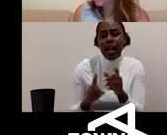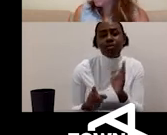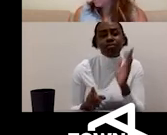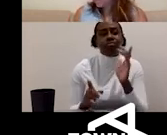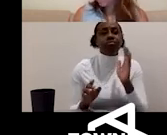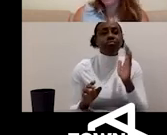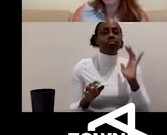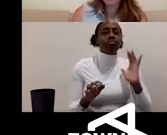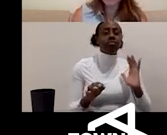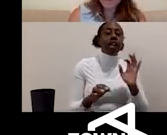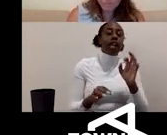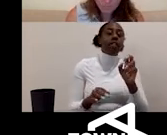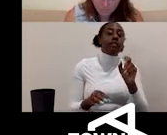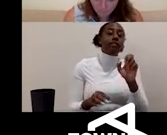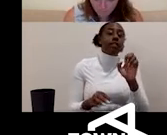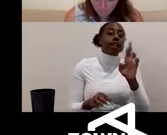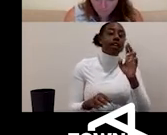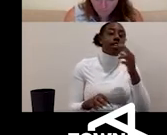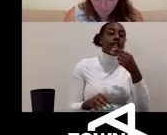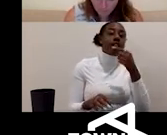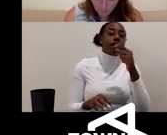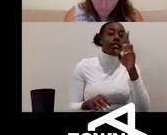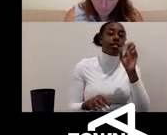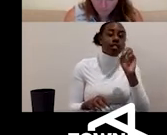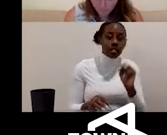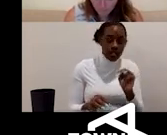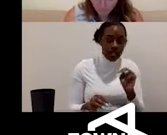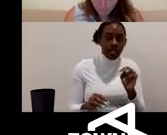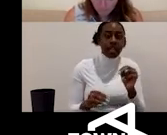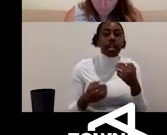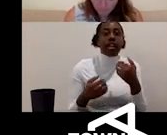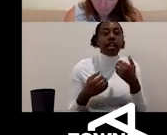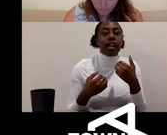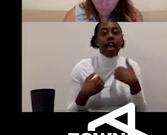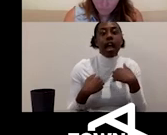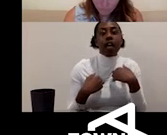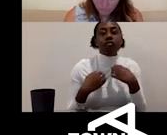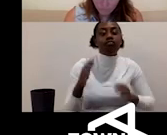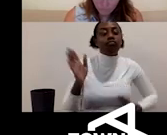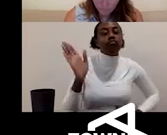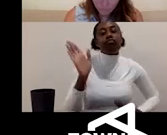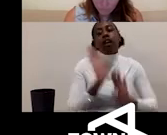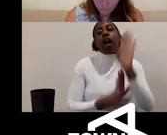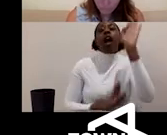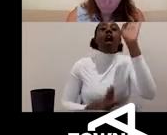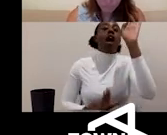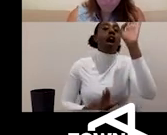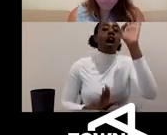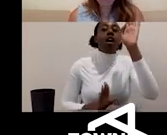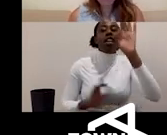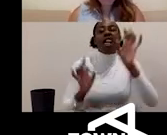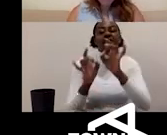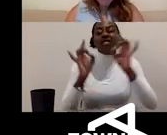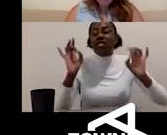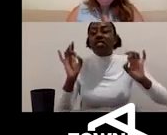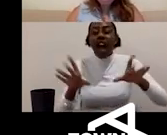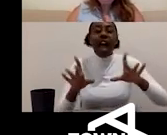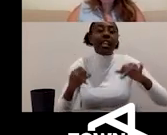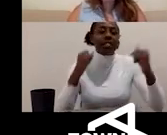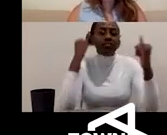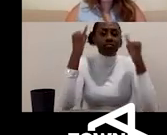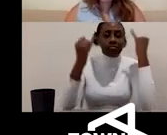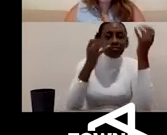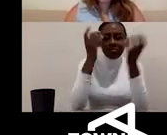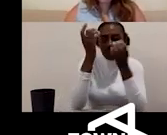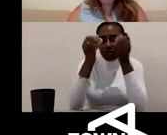in Ferguson, there's this rise of violent ideology within the Black community. And so